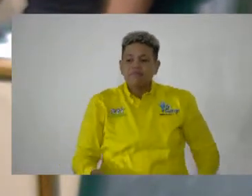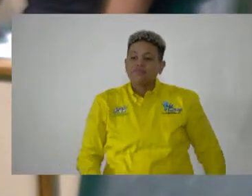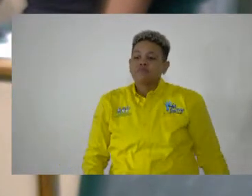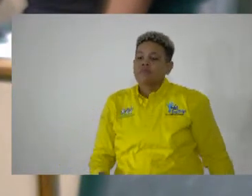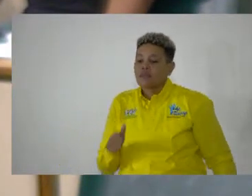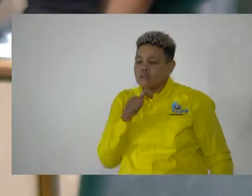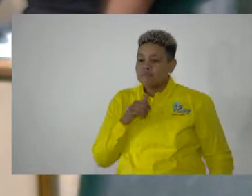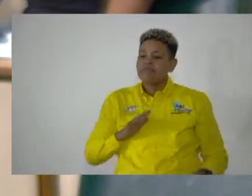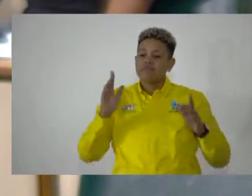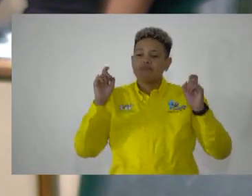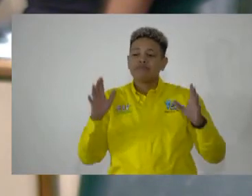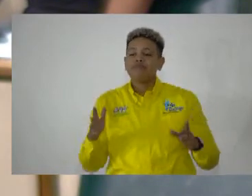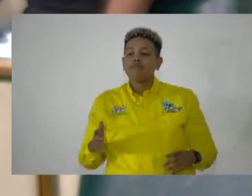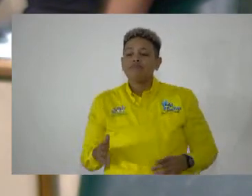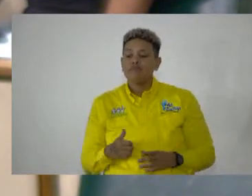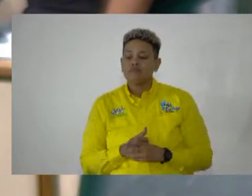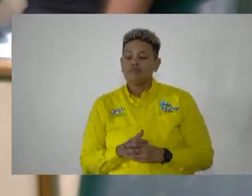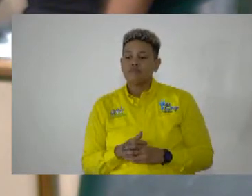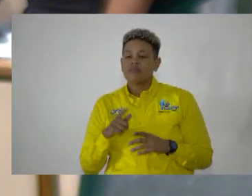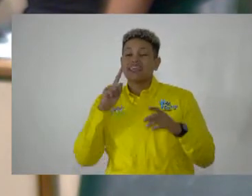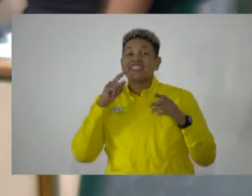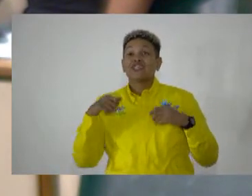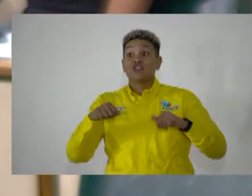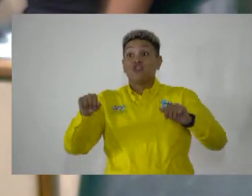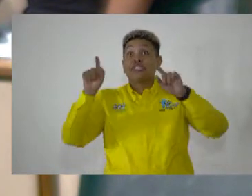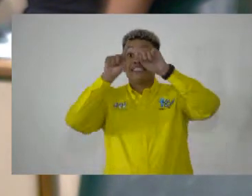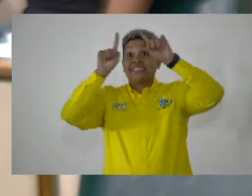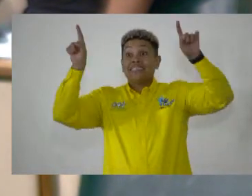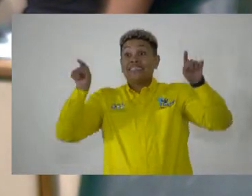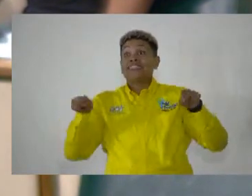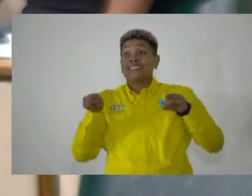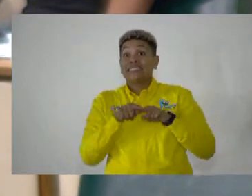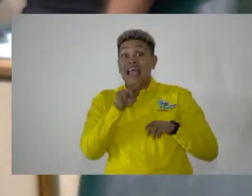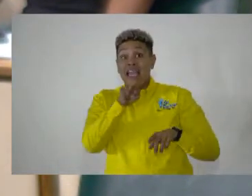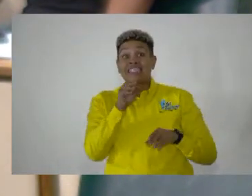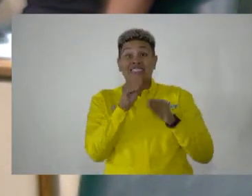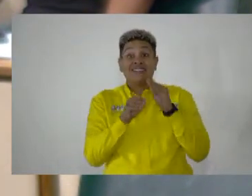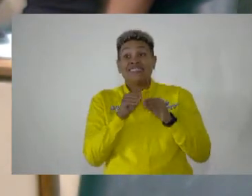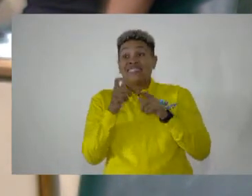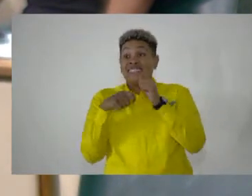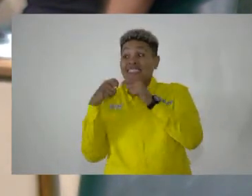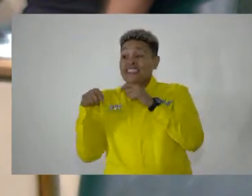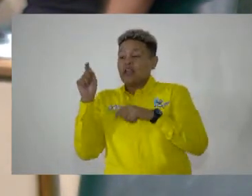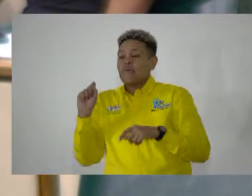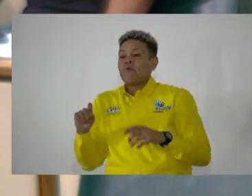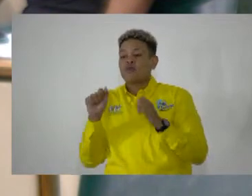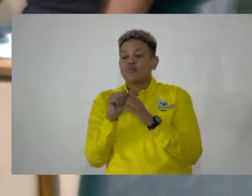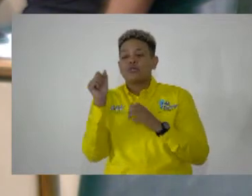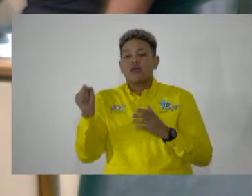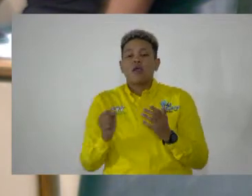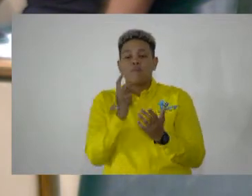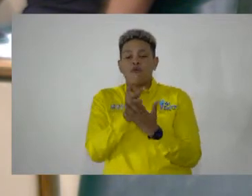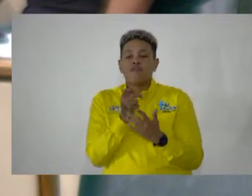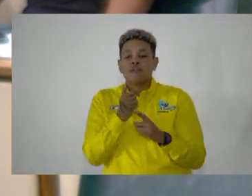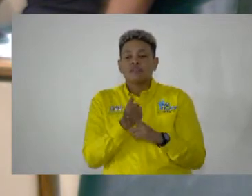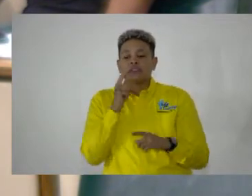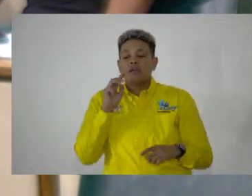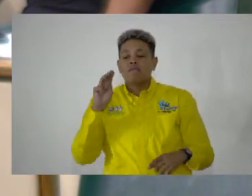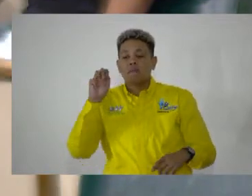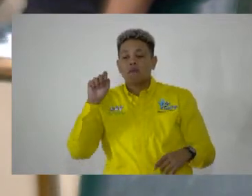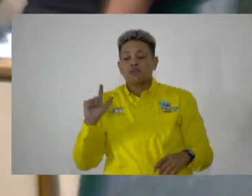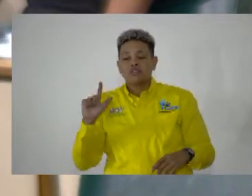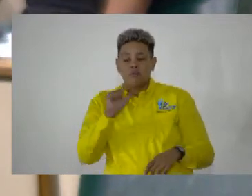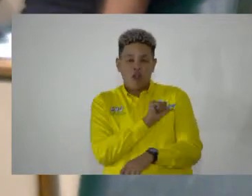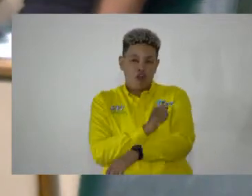Madam Speaker, the street signs must be with the approval of the municipal